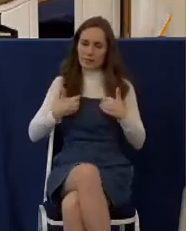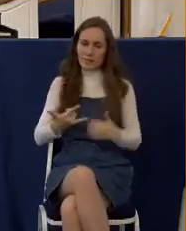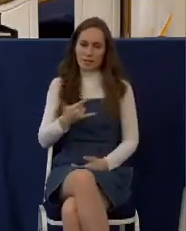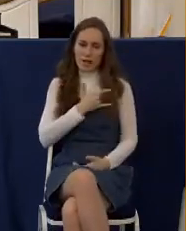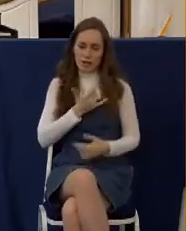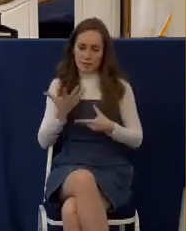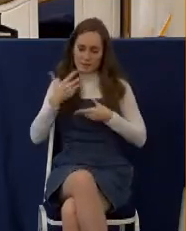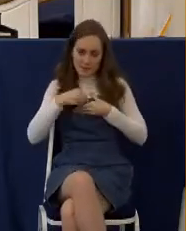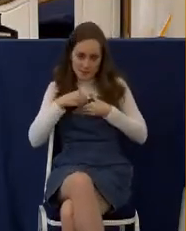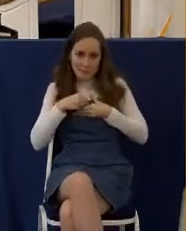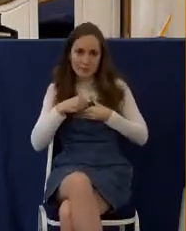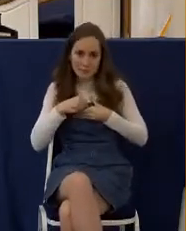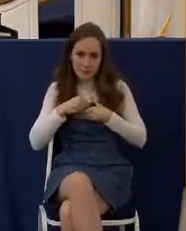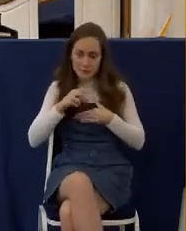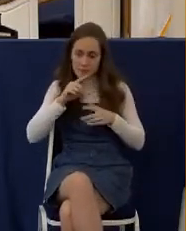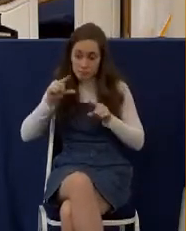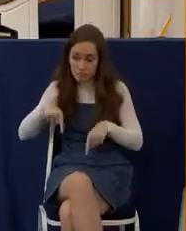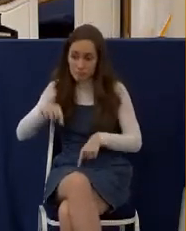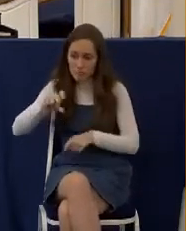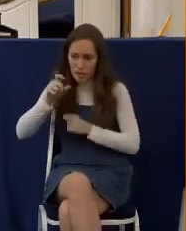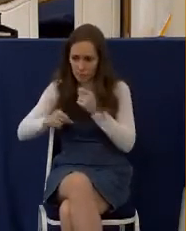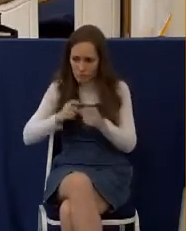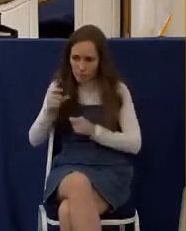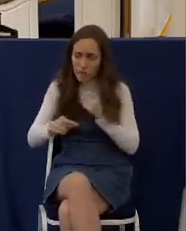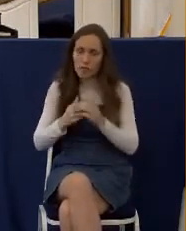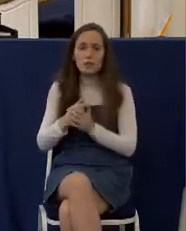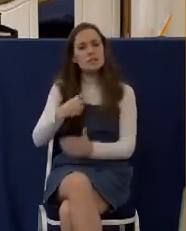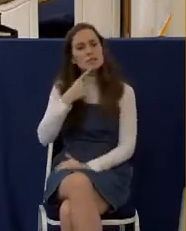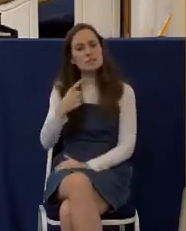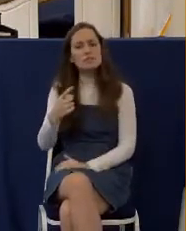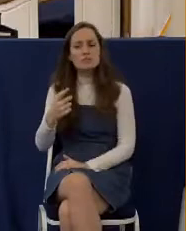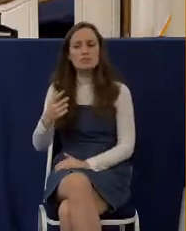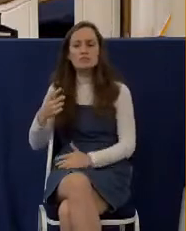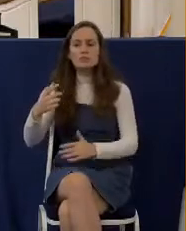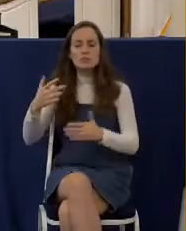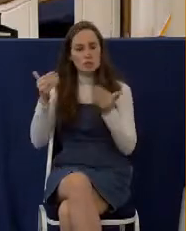is what this should do. So he's saying to them, basically, cultivate the grace of